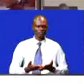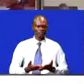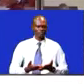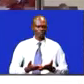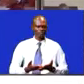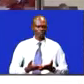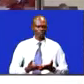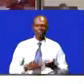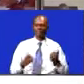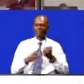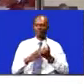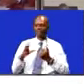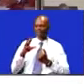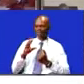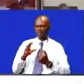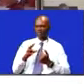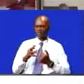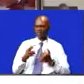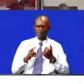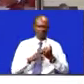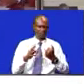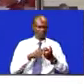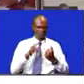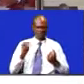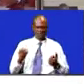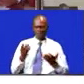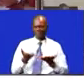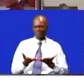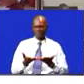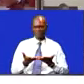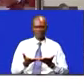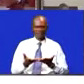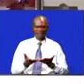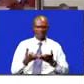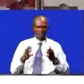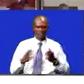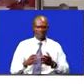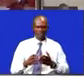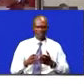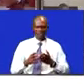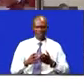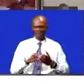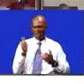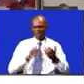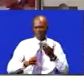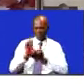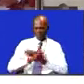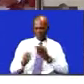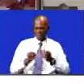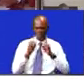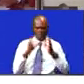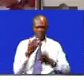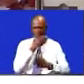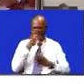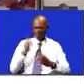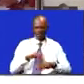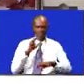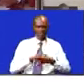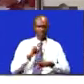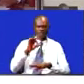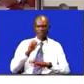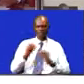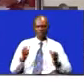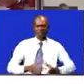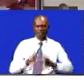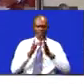790 kilogram bags per acre kende, koma pinje moko kata kaber to nego giyudie gunde 30